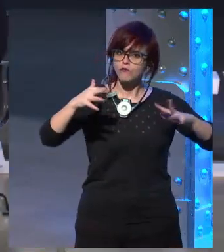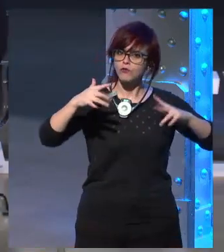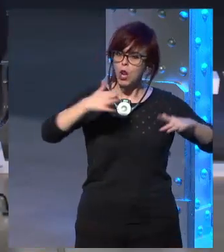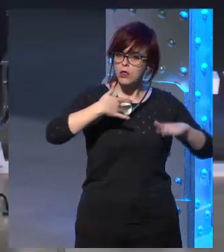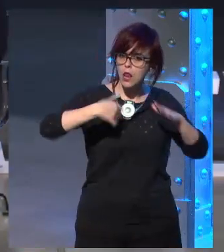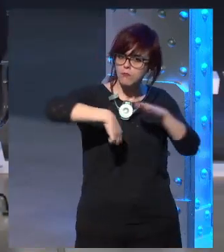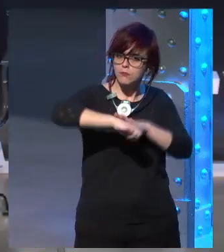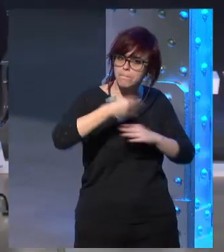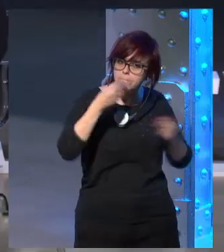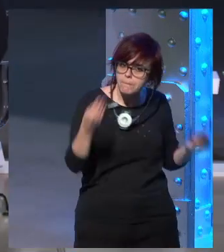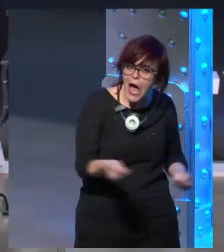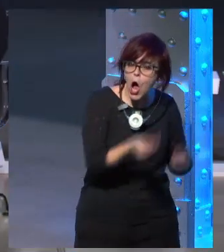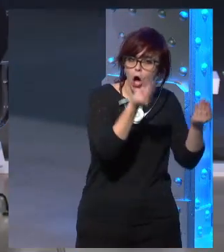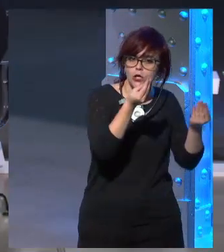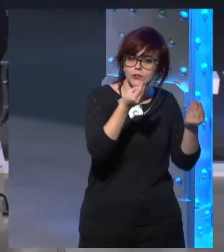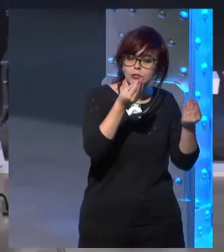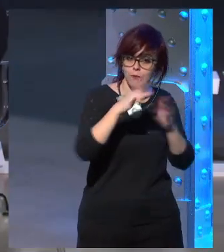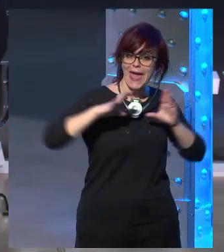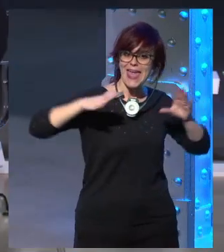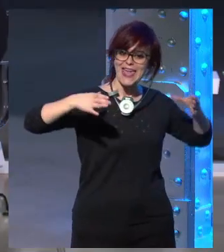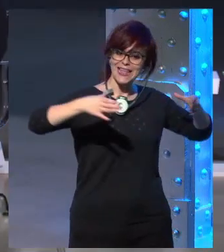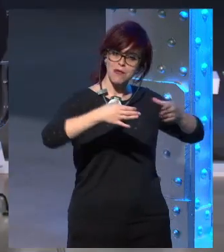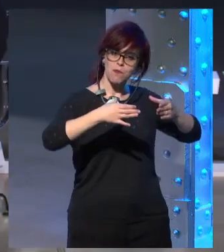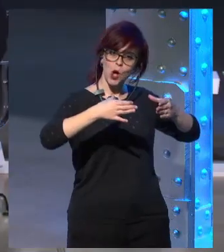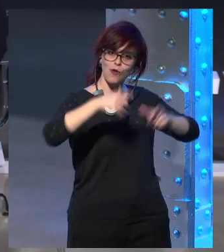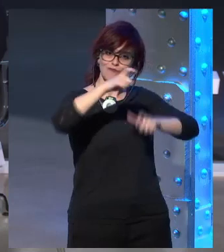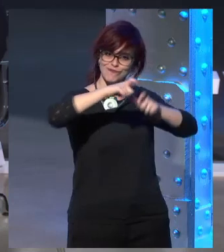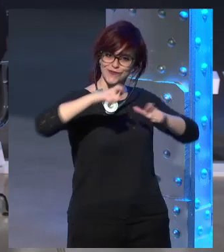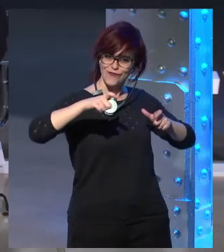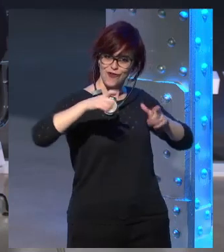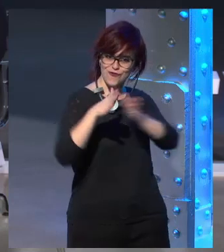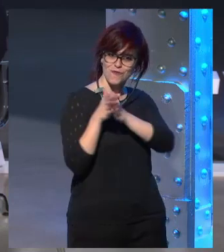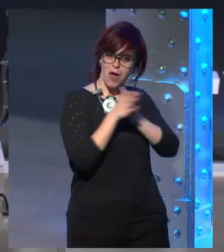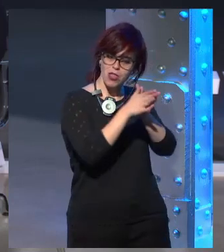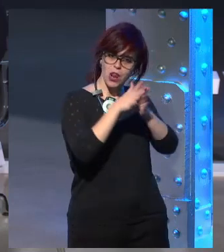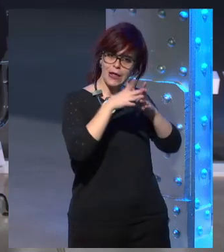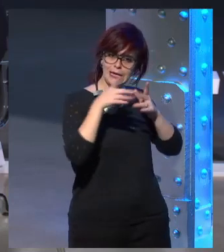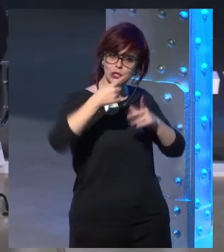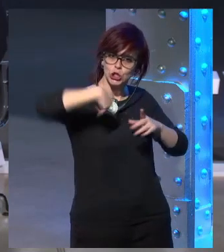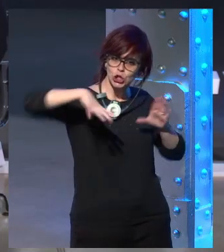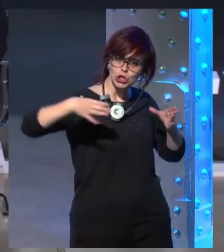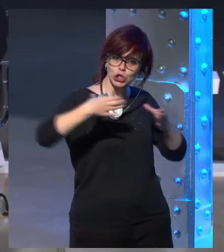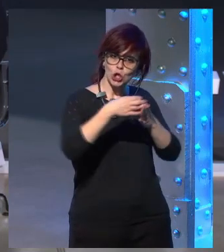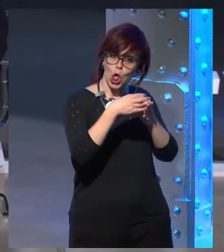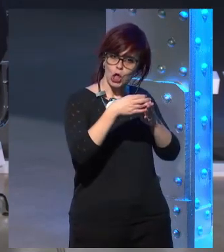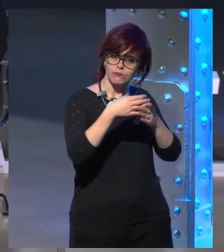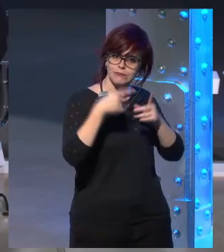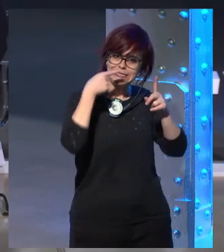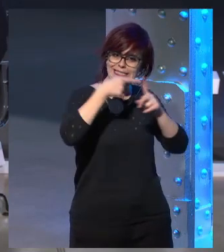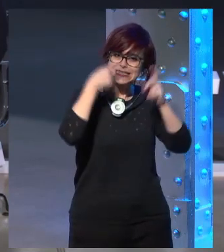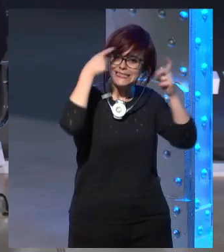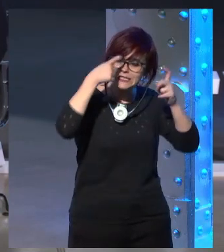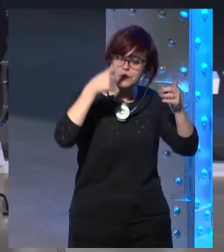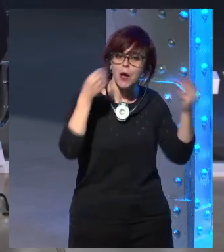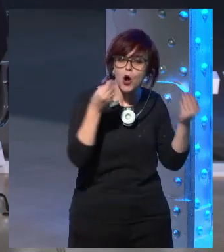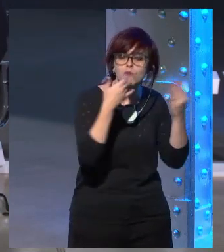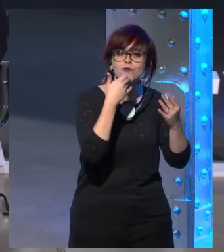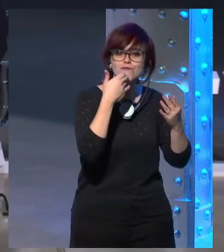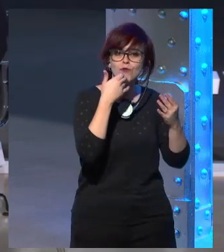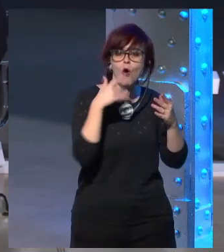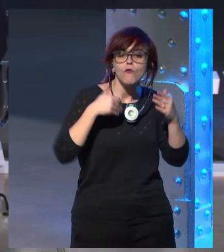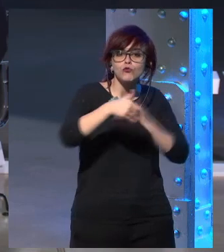team, that's trying to get better at it with you, and you have the promise of a potential soccer career, or in the United